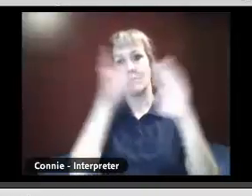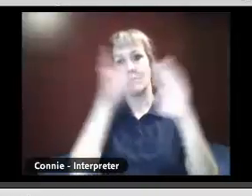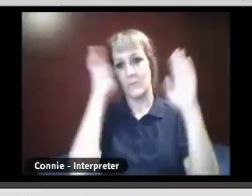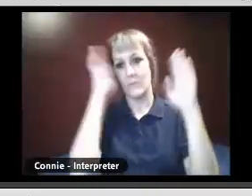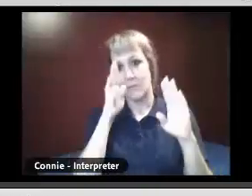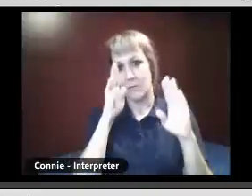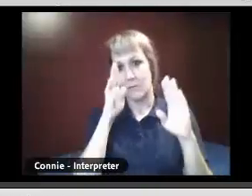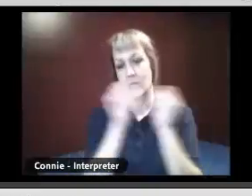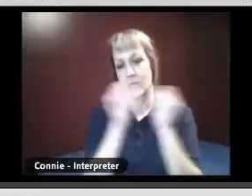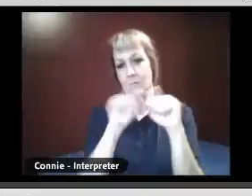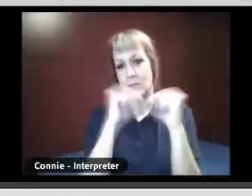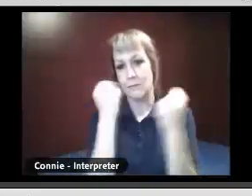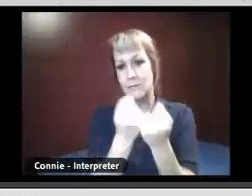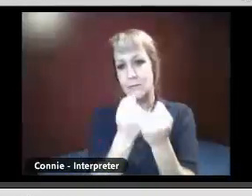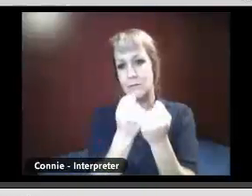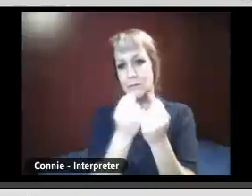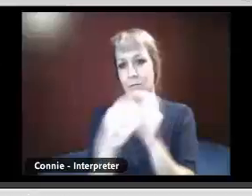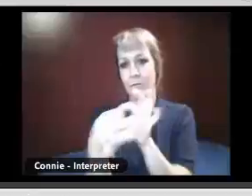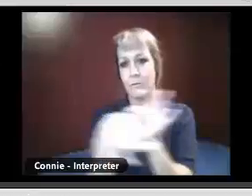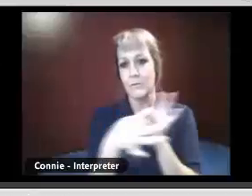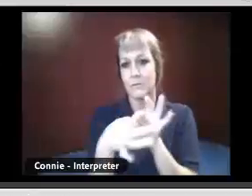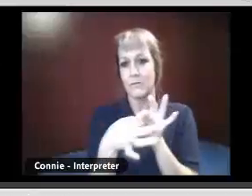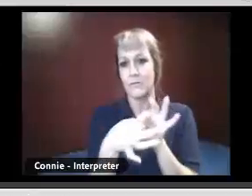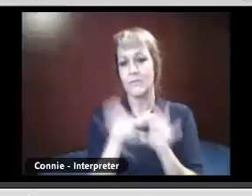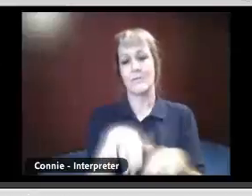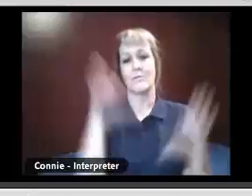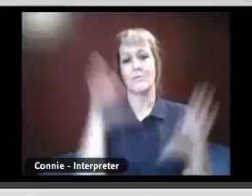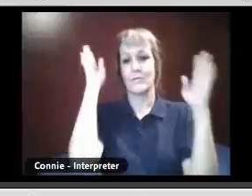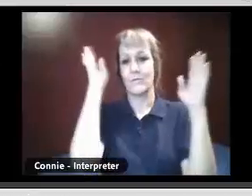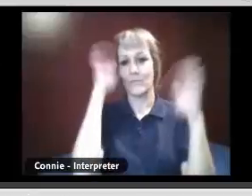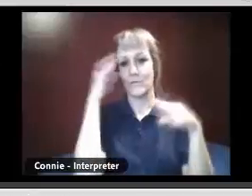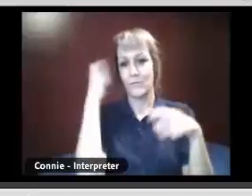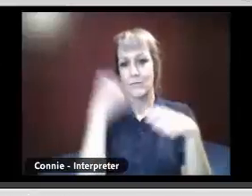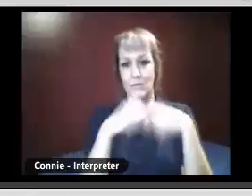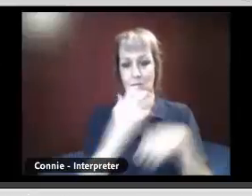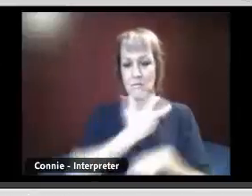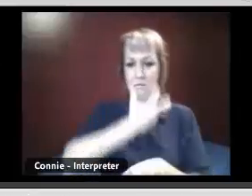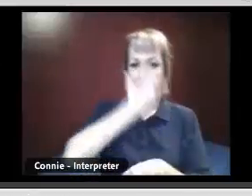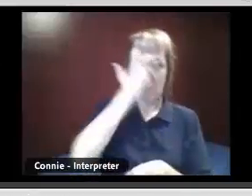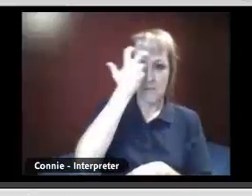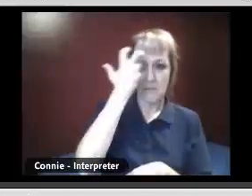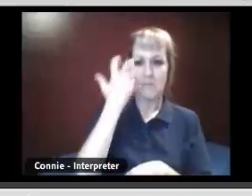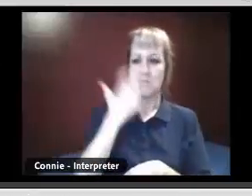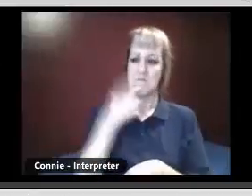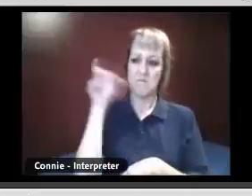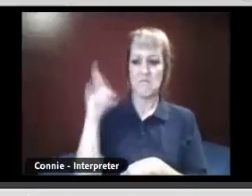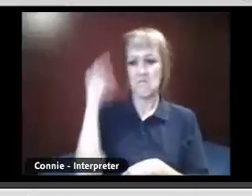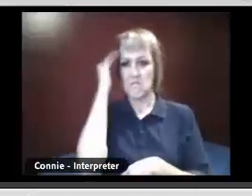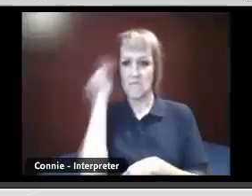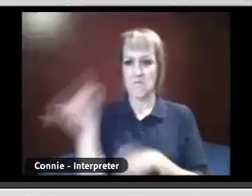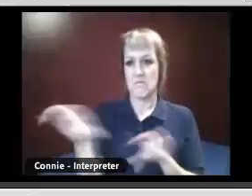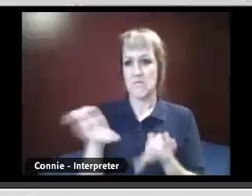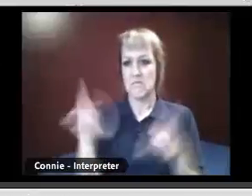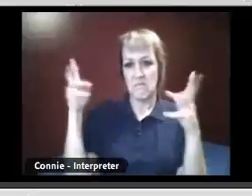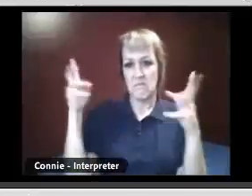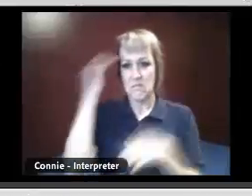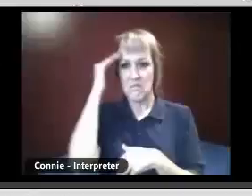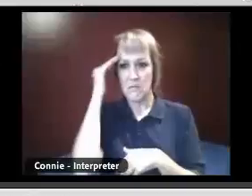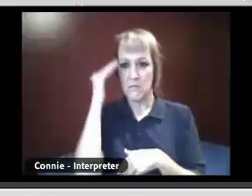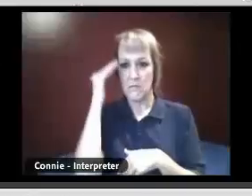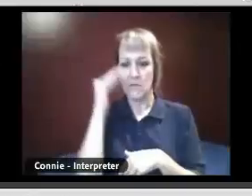or in a relationship than anything else. Somebody gets mad about something and they'll say they should know what they've done, and they stop talking to